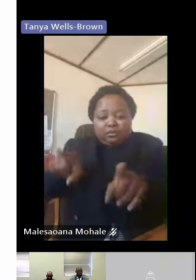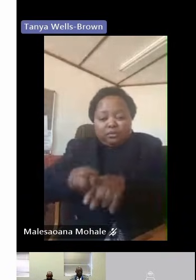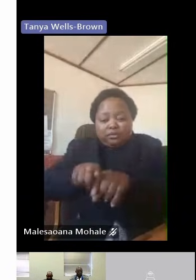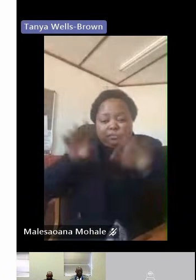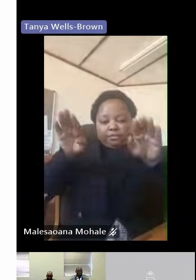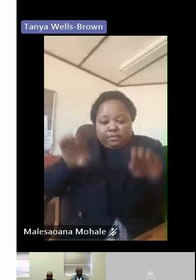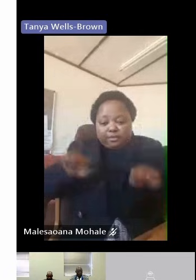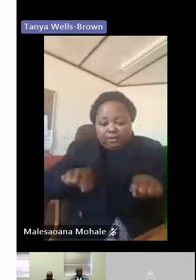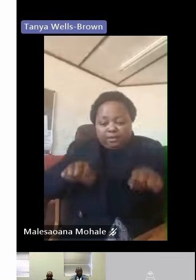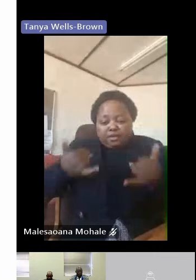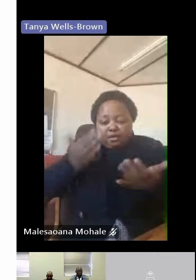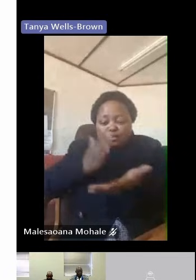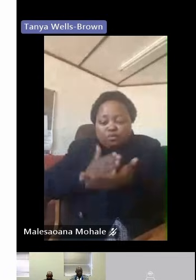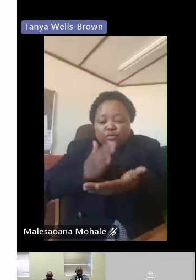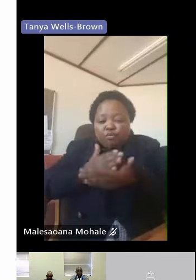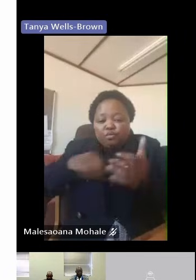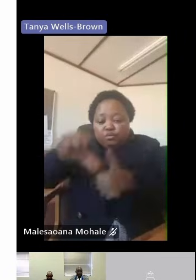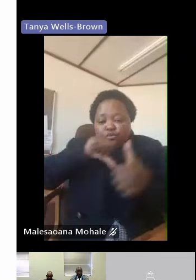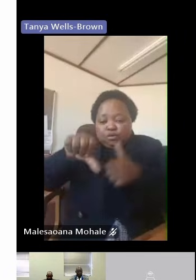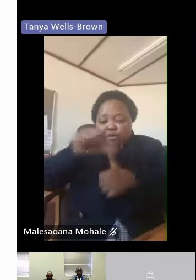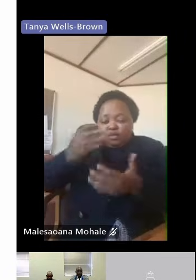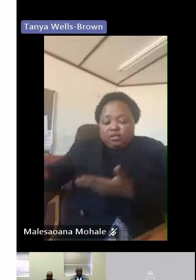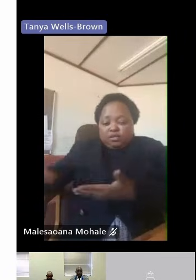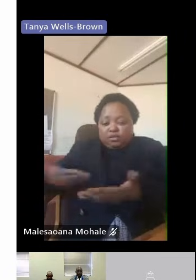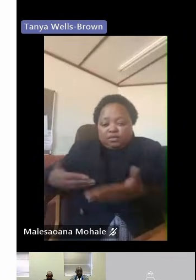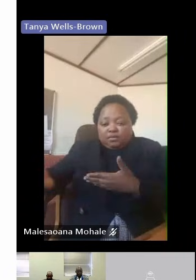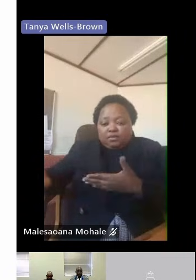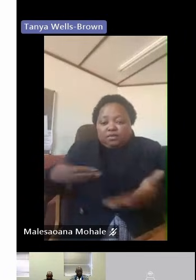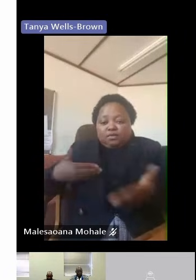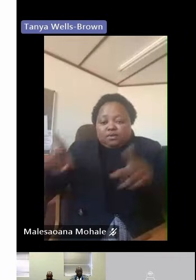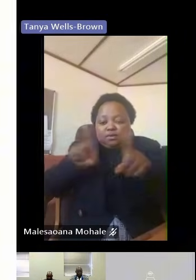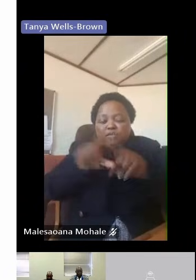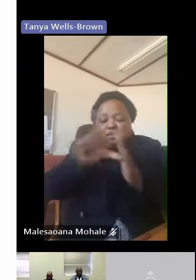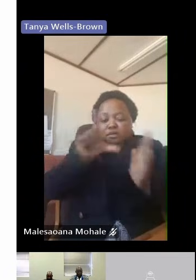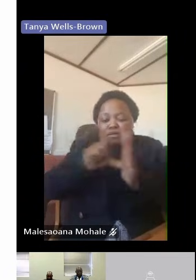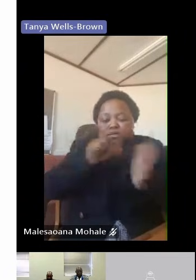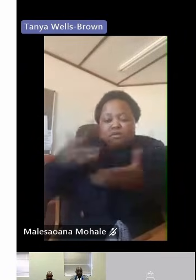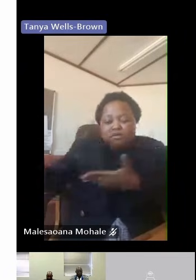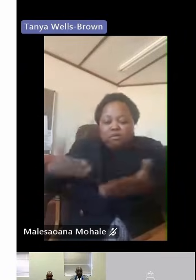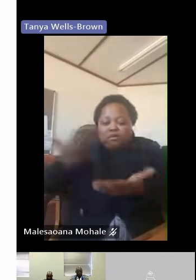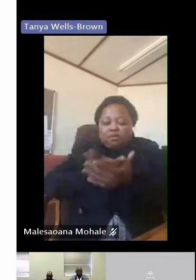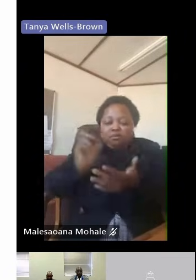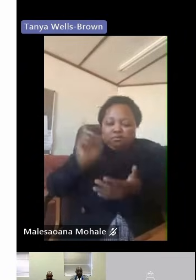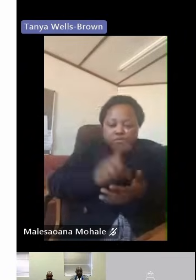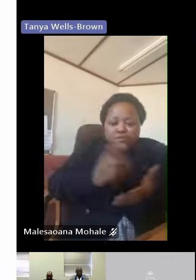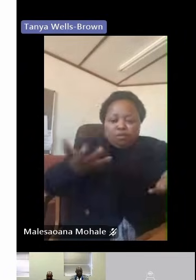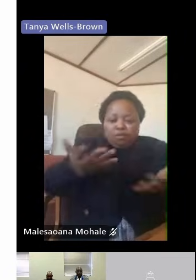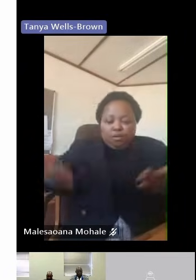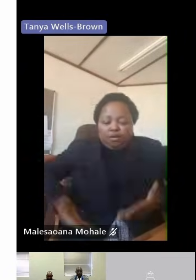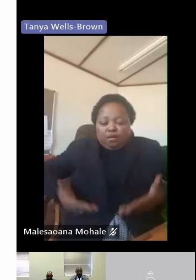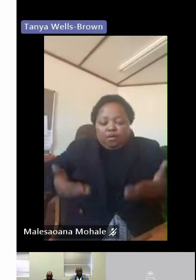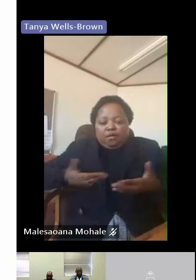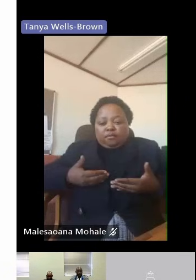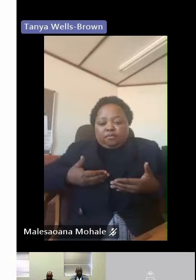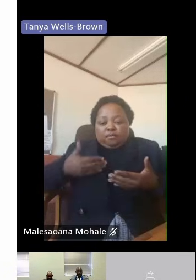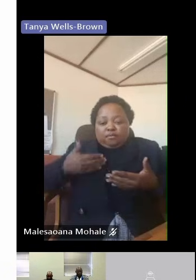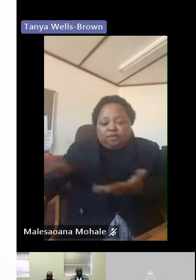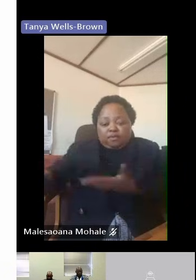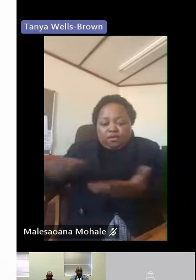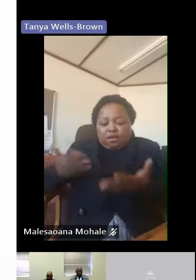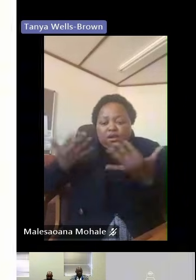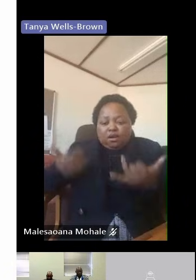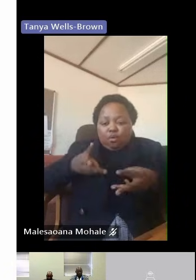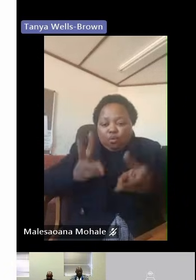social services and legislative services came to the health centre. So there's different ways and different models that have